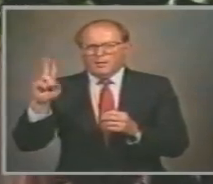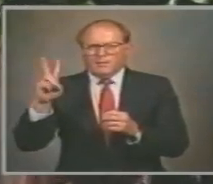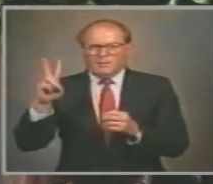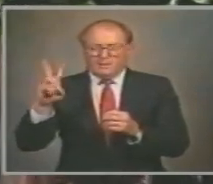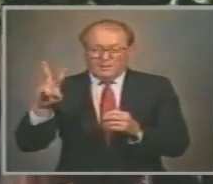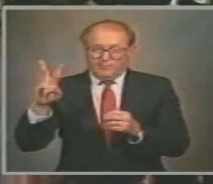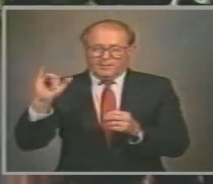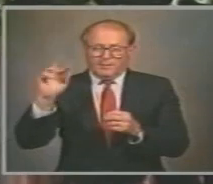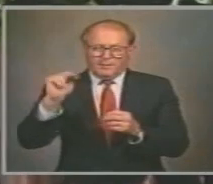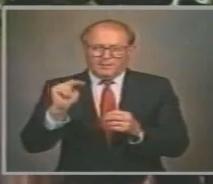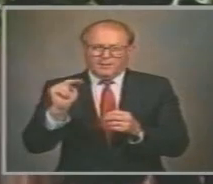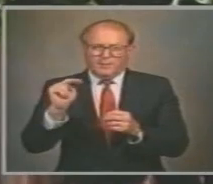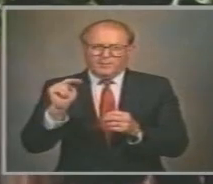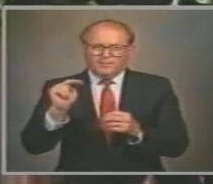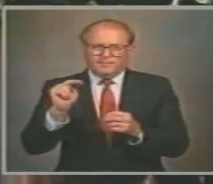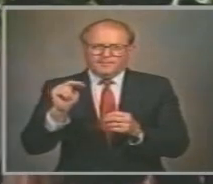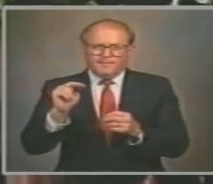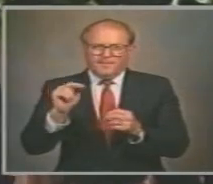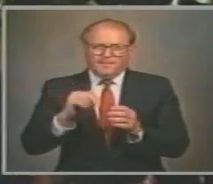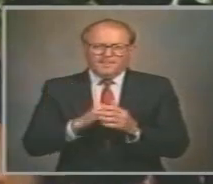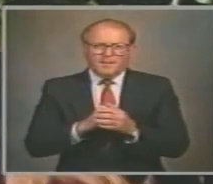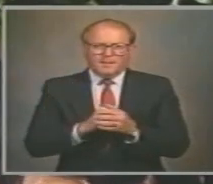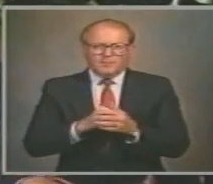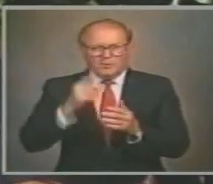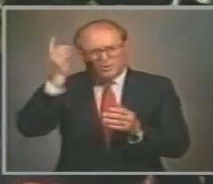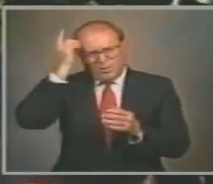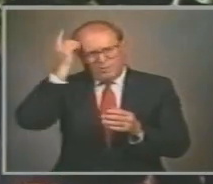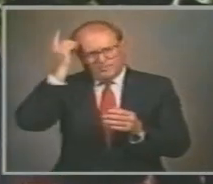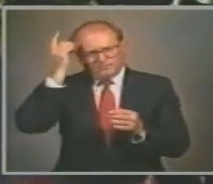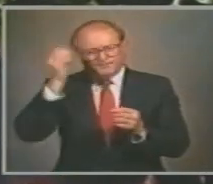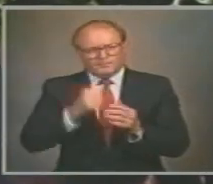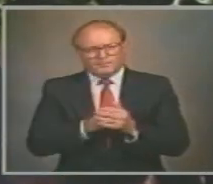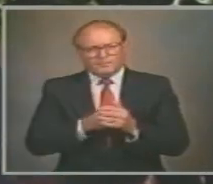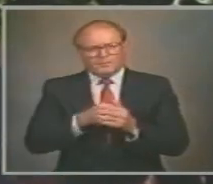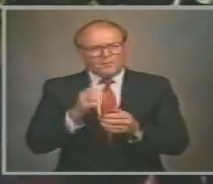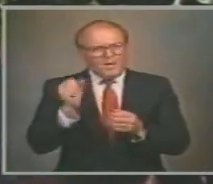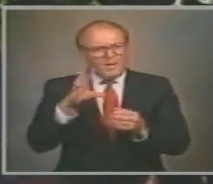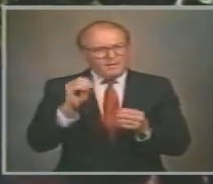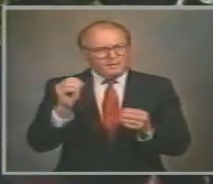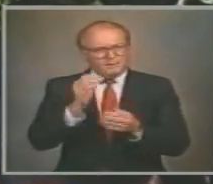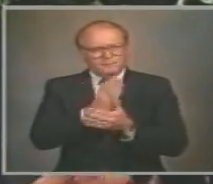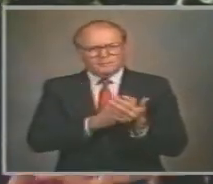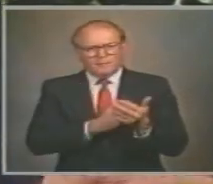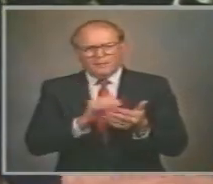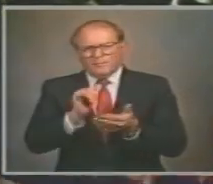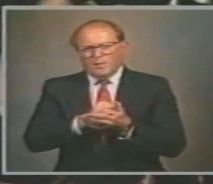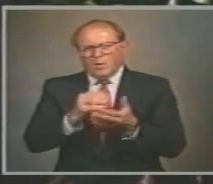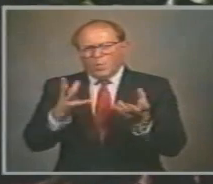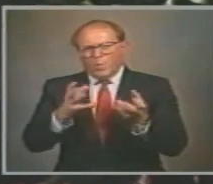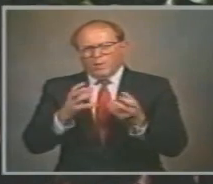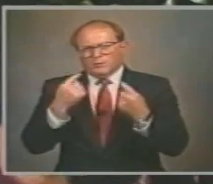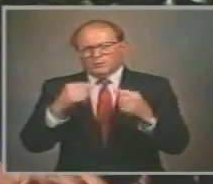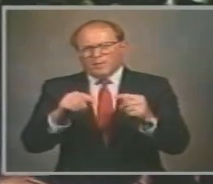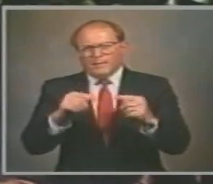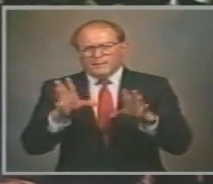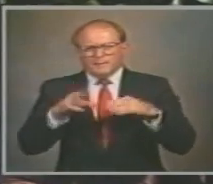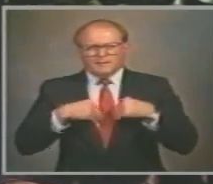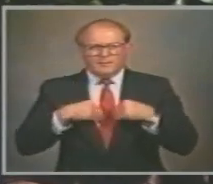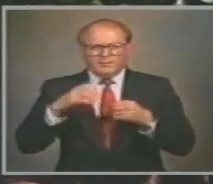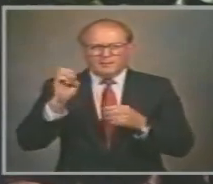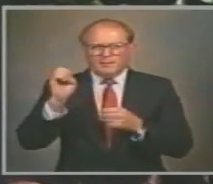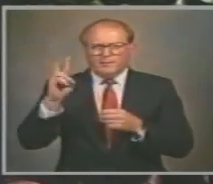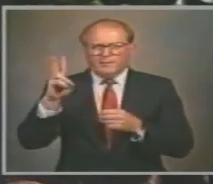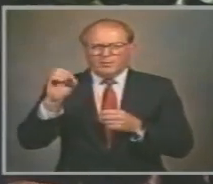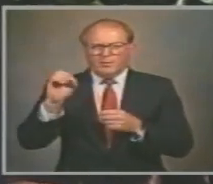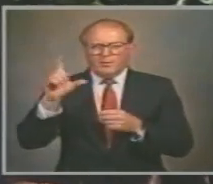onto those theories today, even some who would like to cling to evolution in one form or another, as displeased